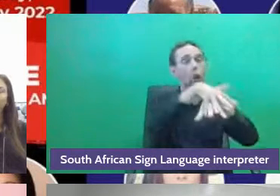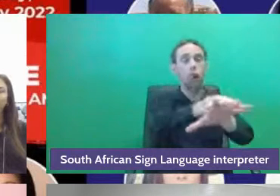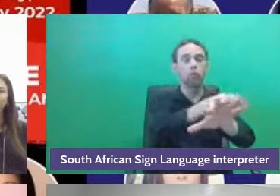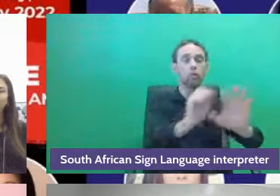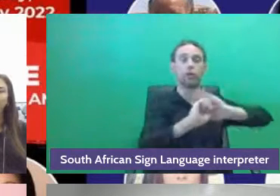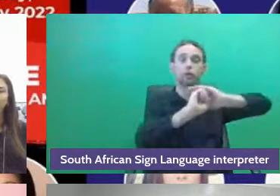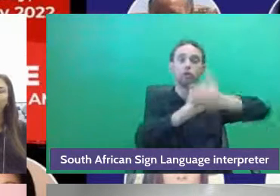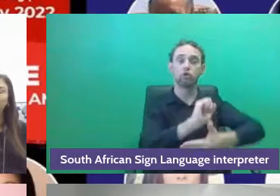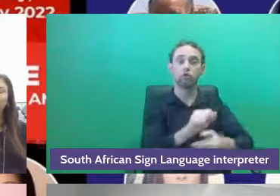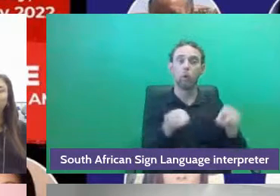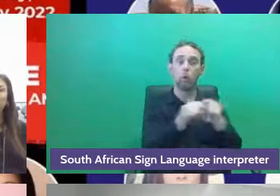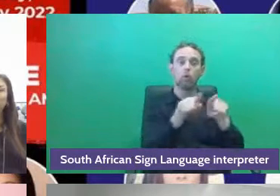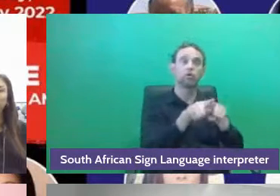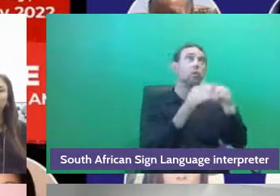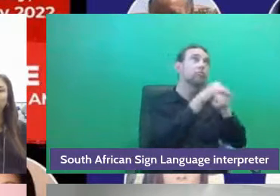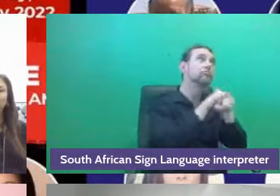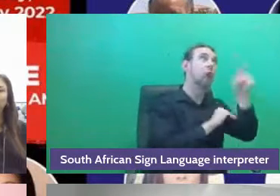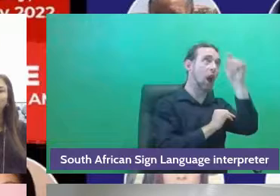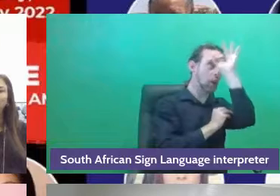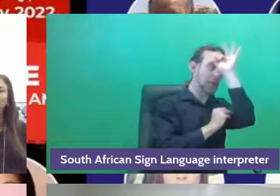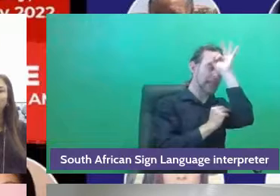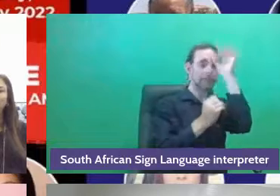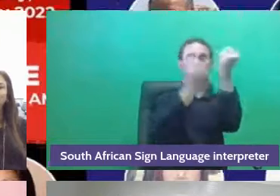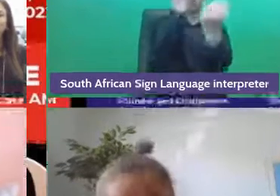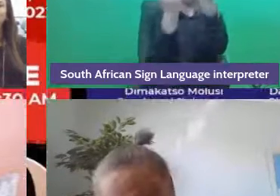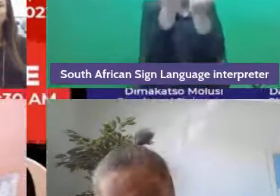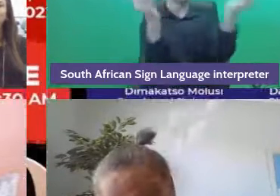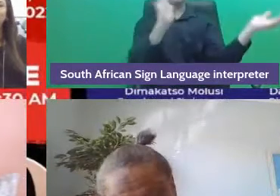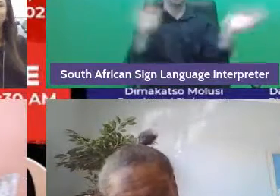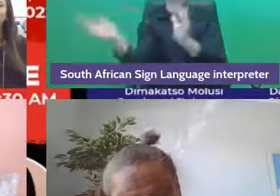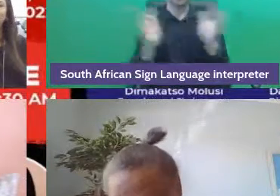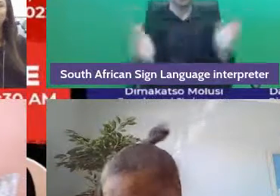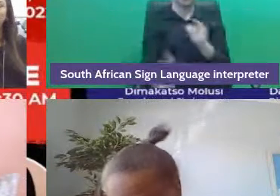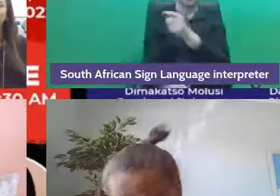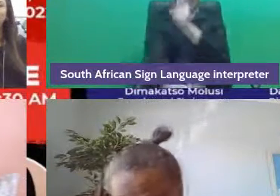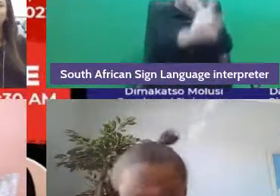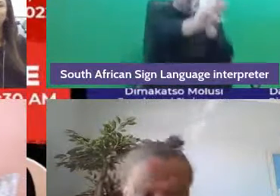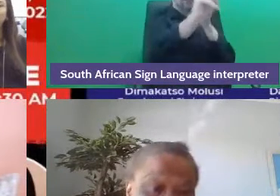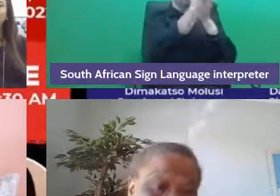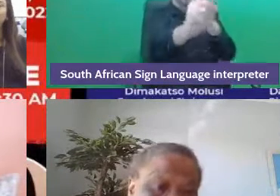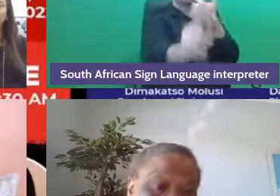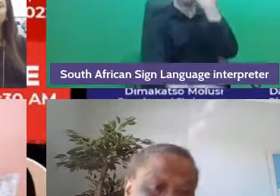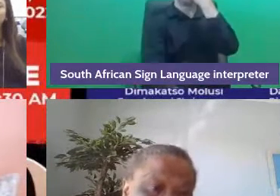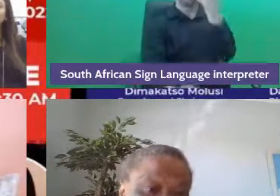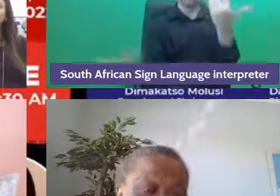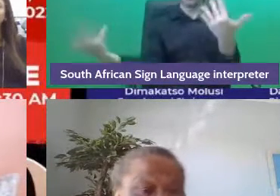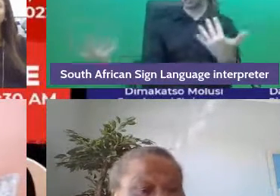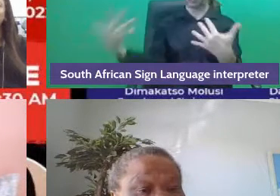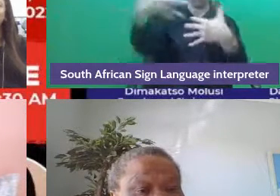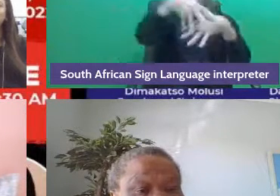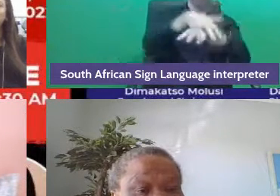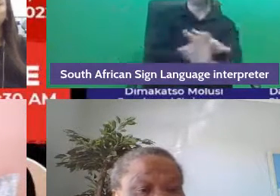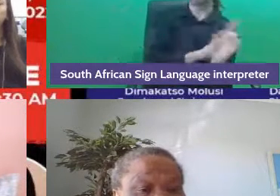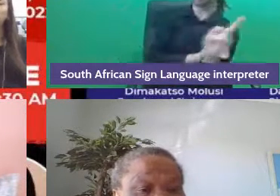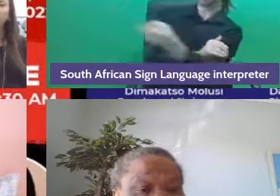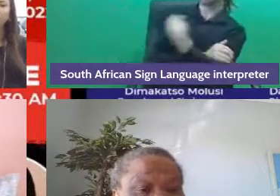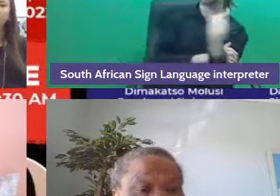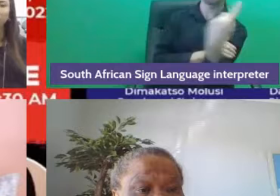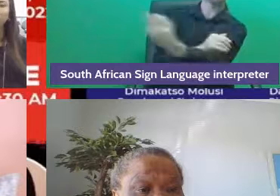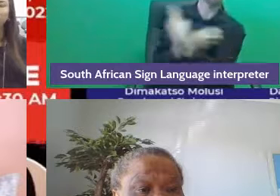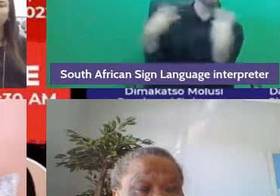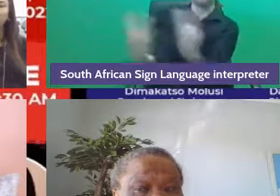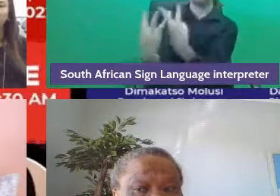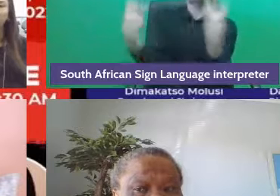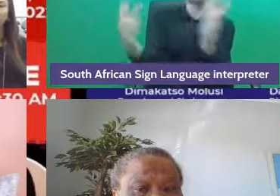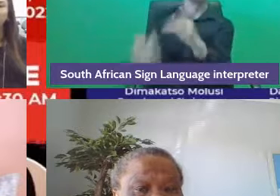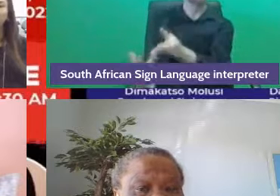to justice. And this discussion aims to promote the inclusion of all community members, especially this